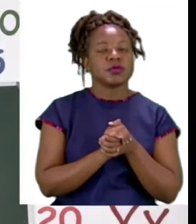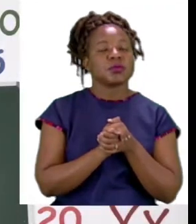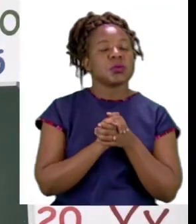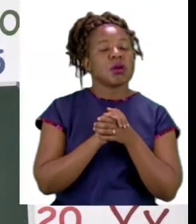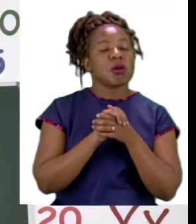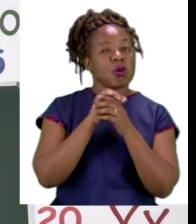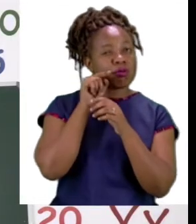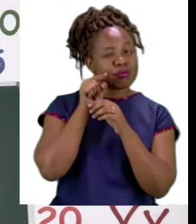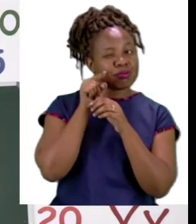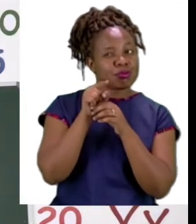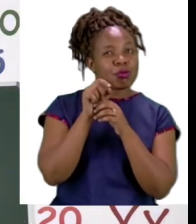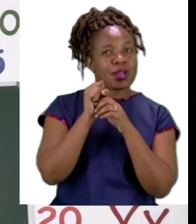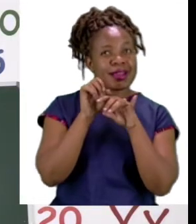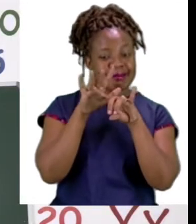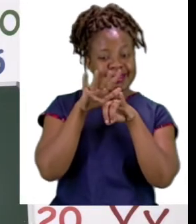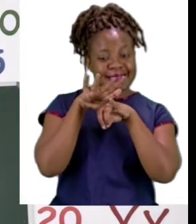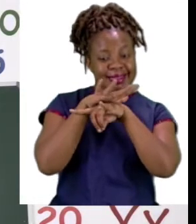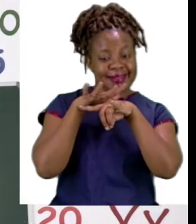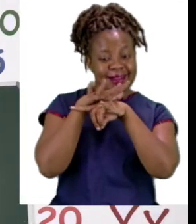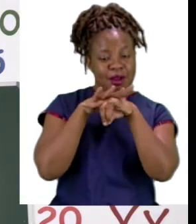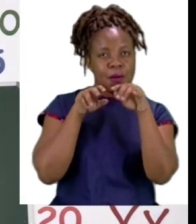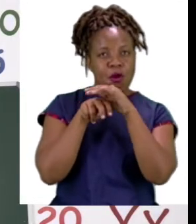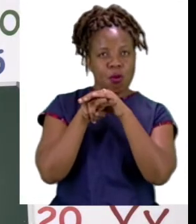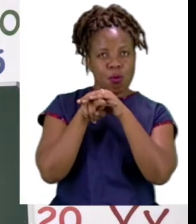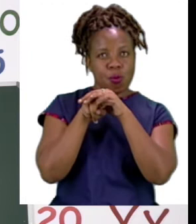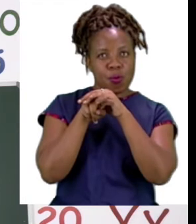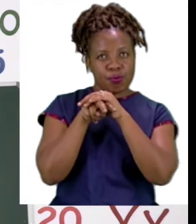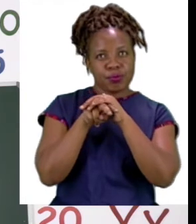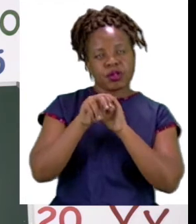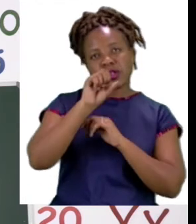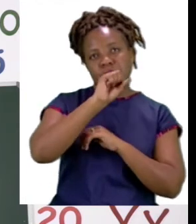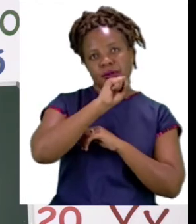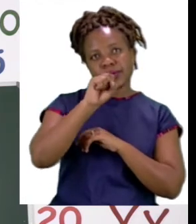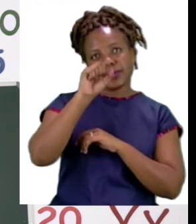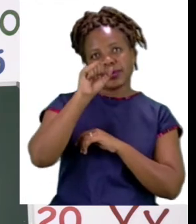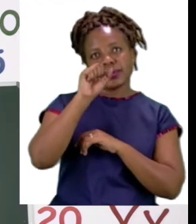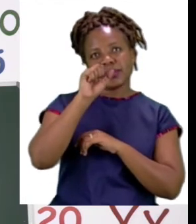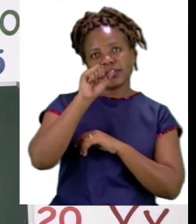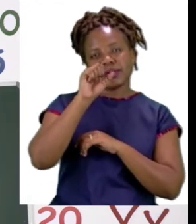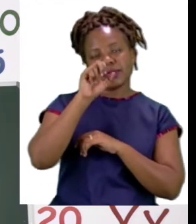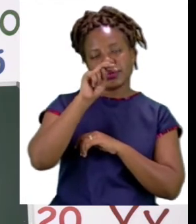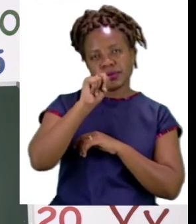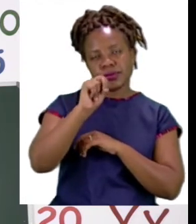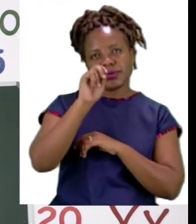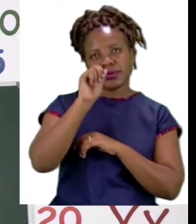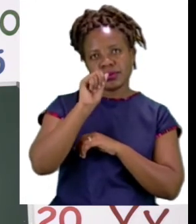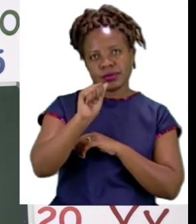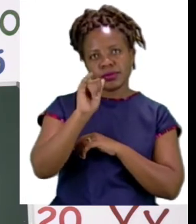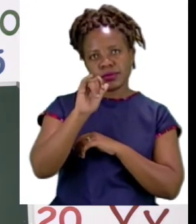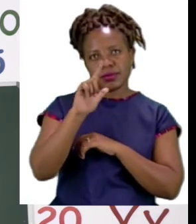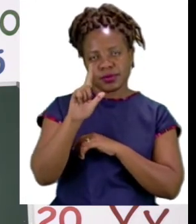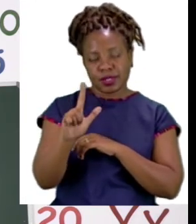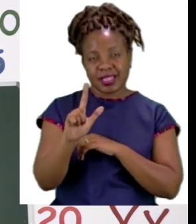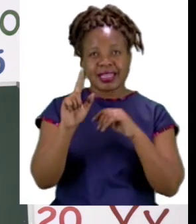and that one is a snail. Now remember, if the picture is on top, that means we